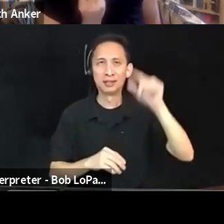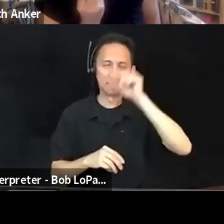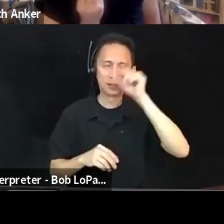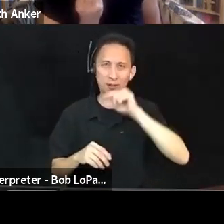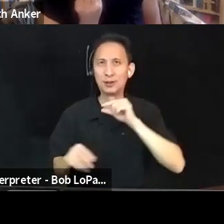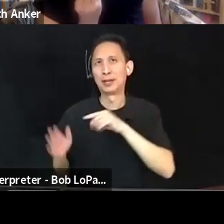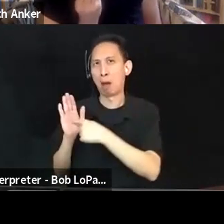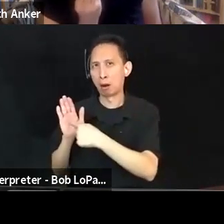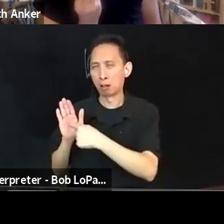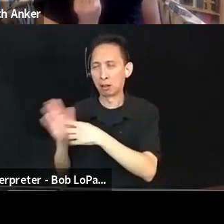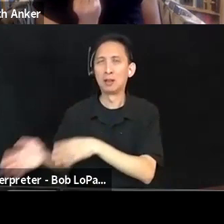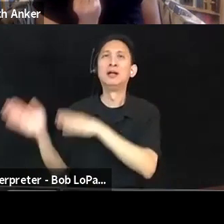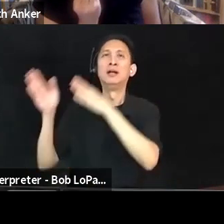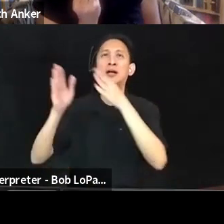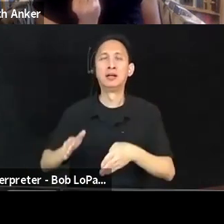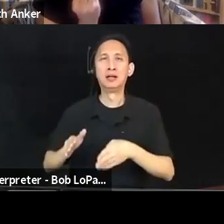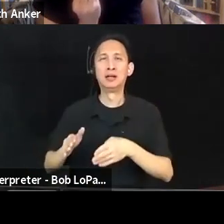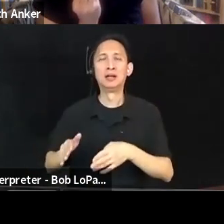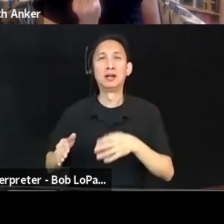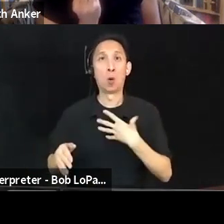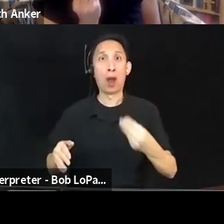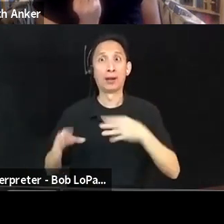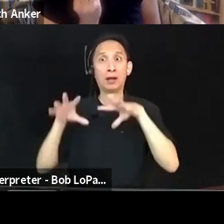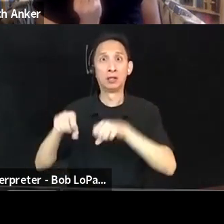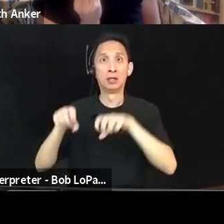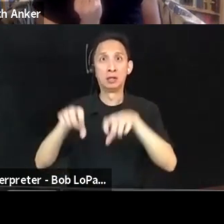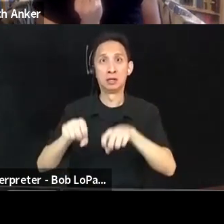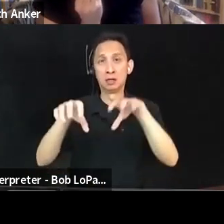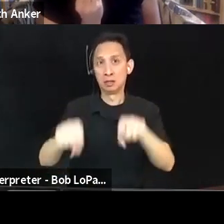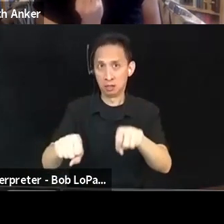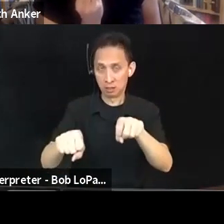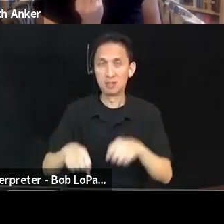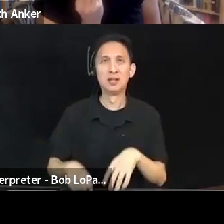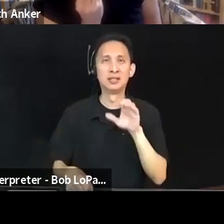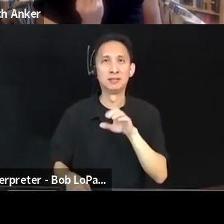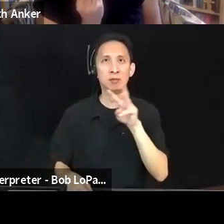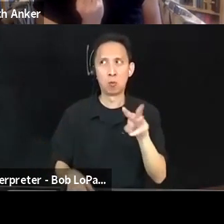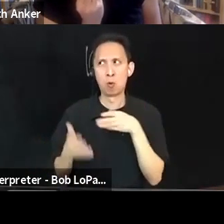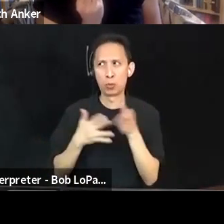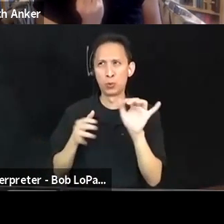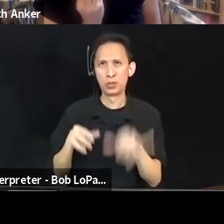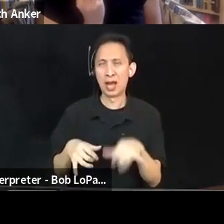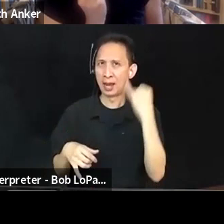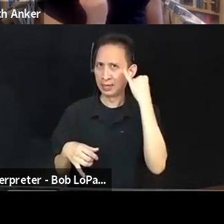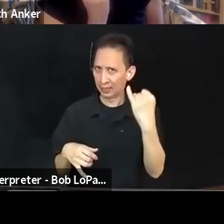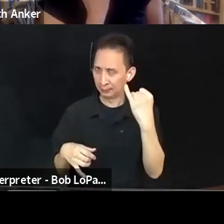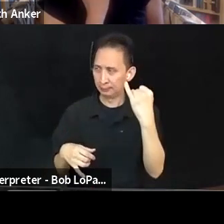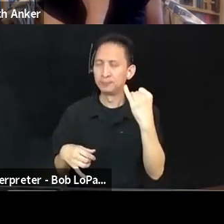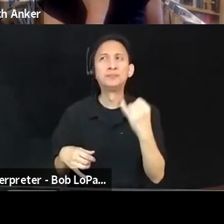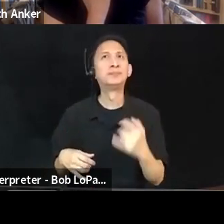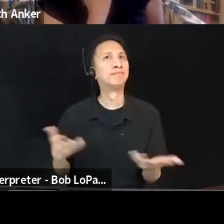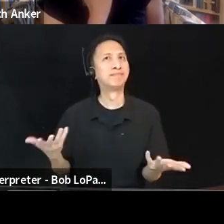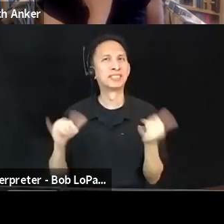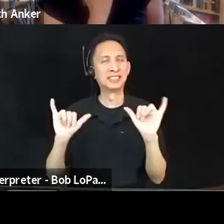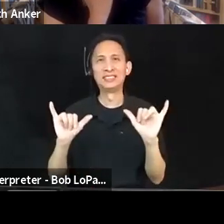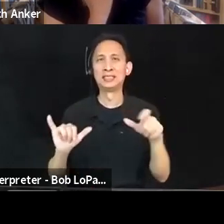then civil war in the context of colonization and the civil war through that paradigm, there was still a necessity for the